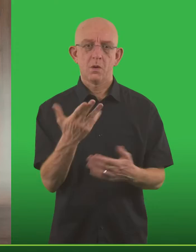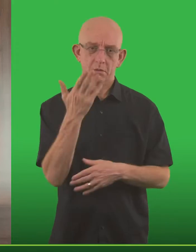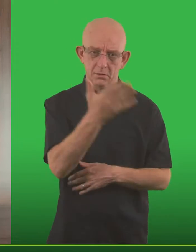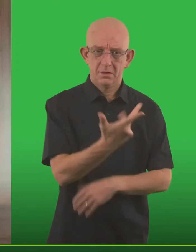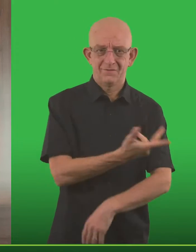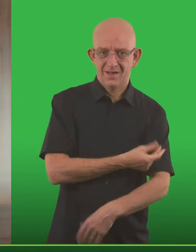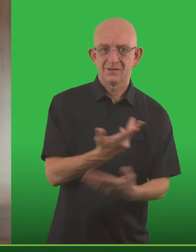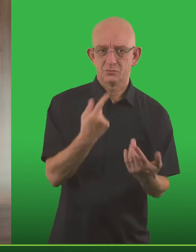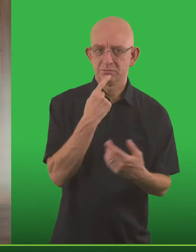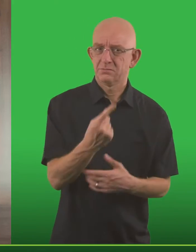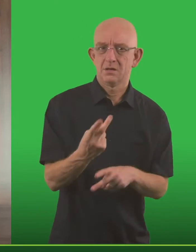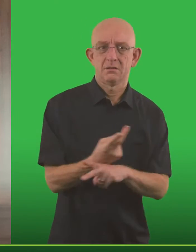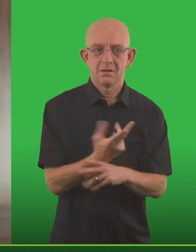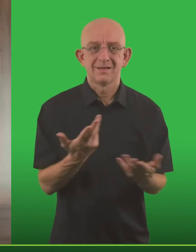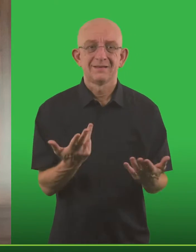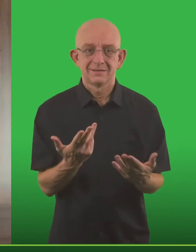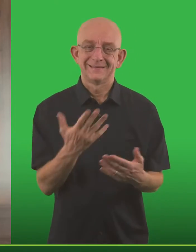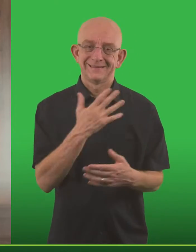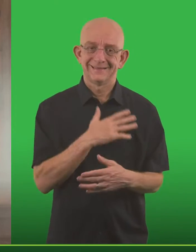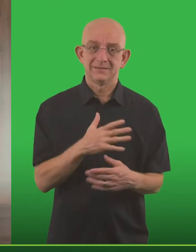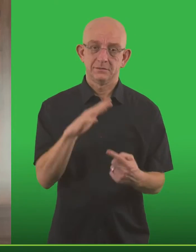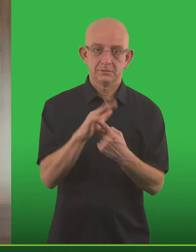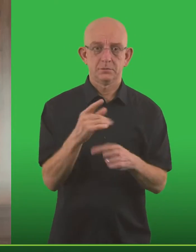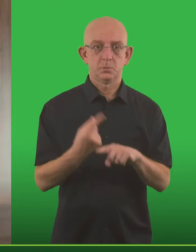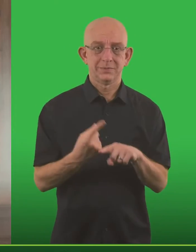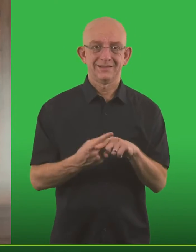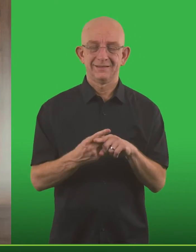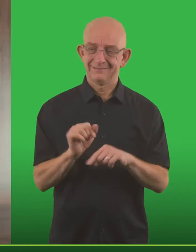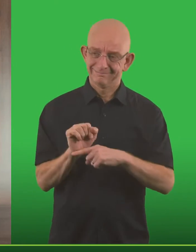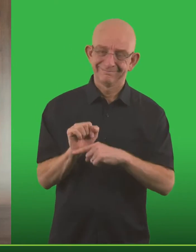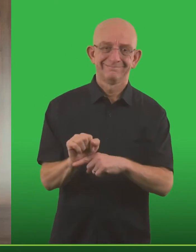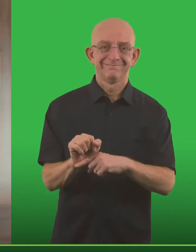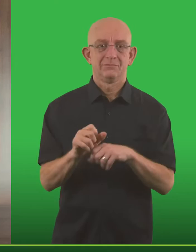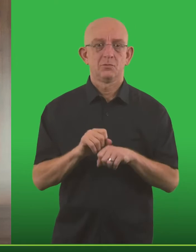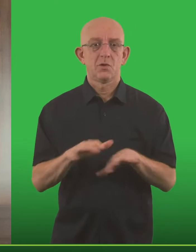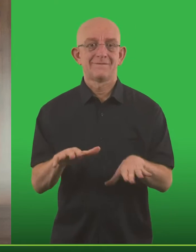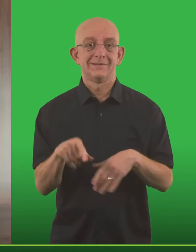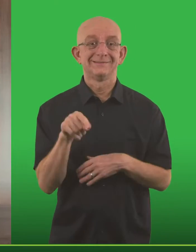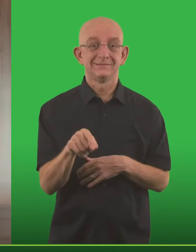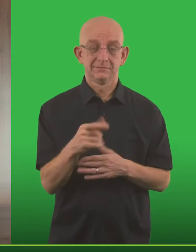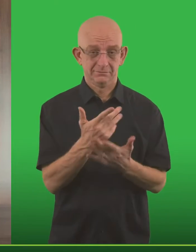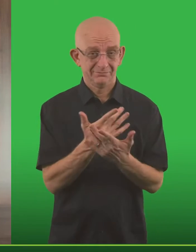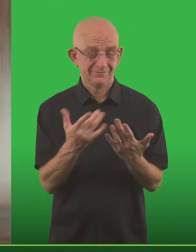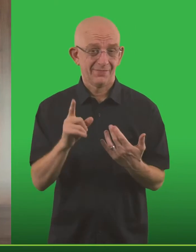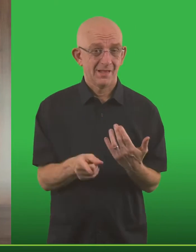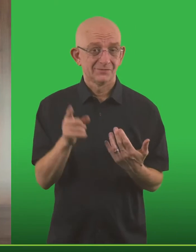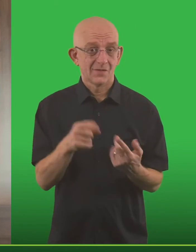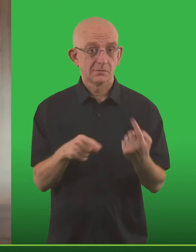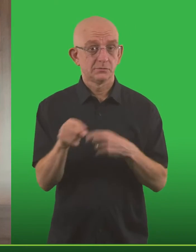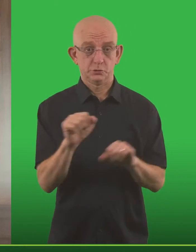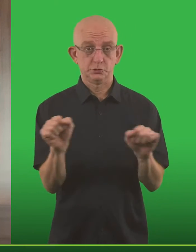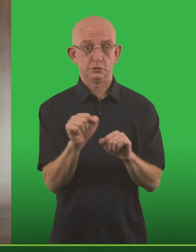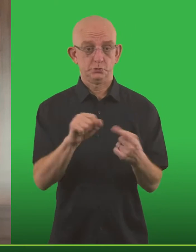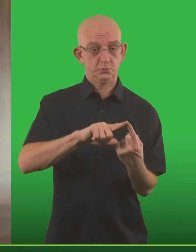you know the drill, get vaccinated. We're pushing to maximise the speed and coverage of the COVID vaccination. As I say, there are still many tens